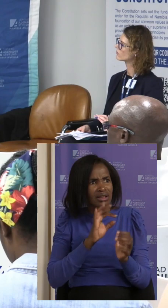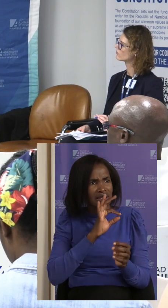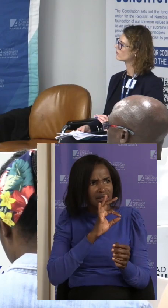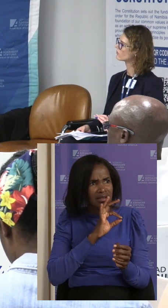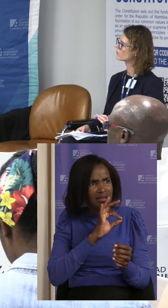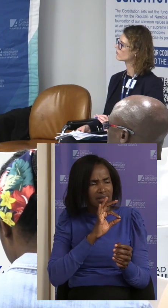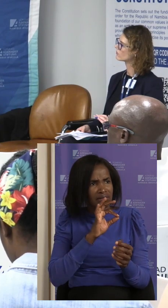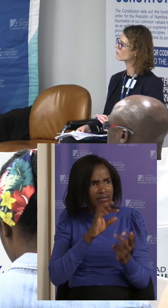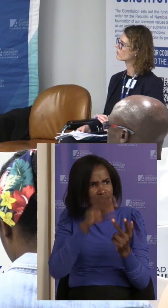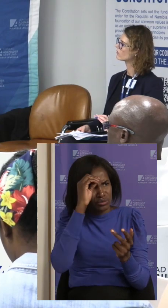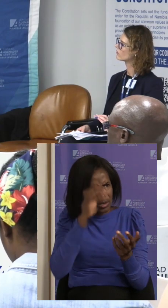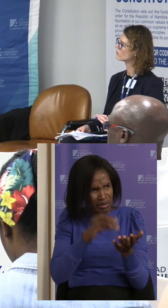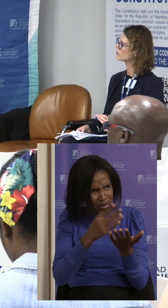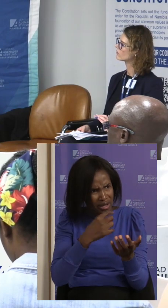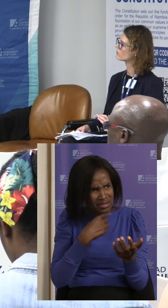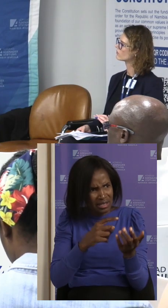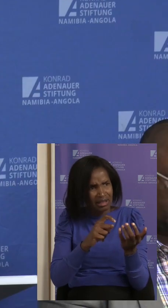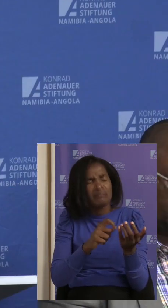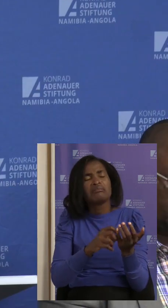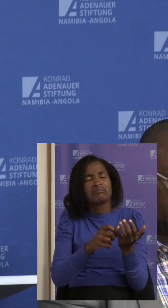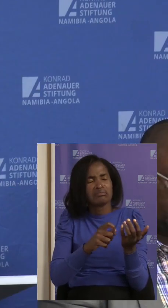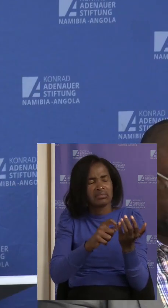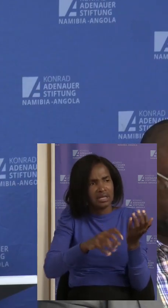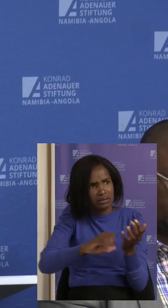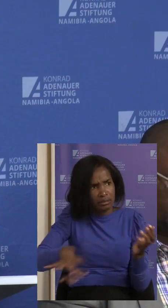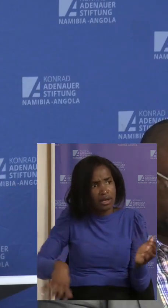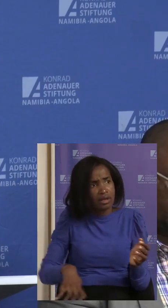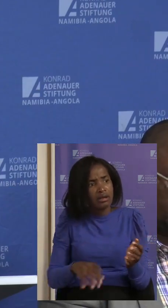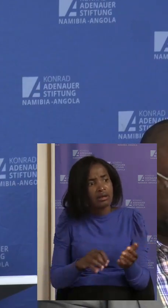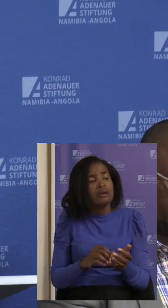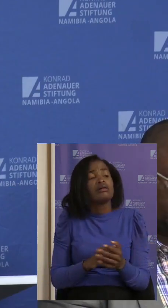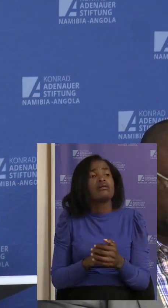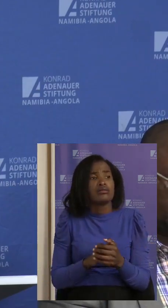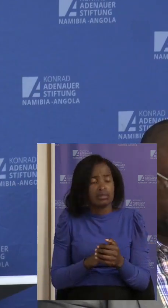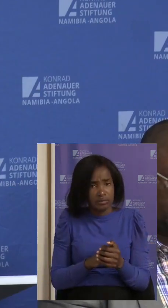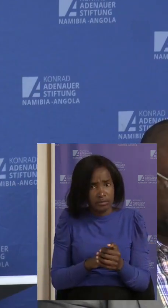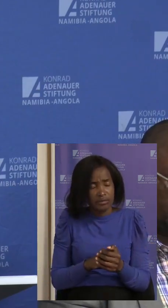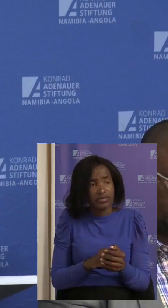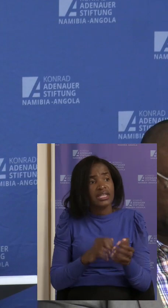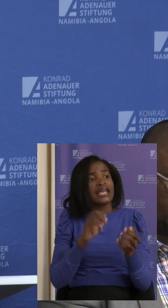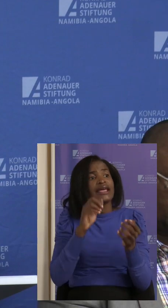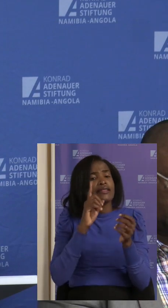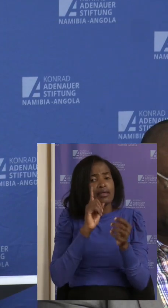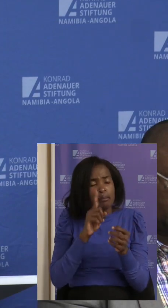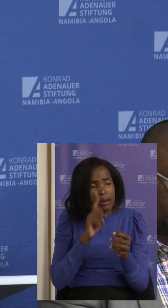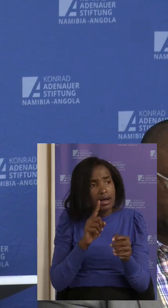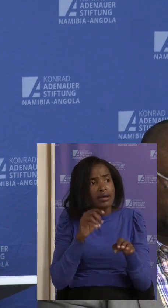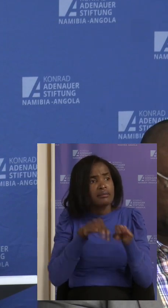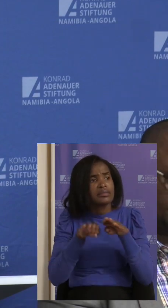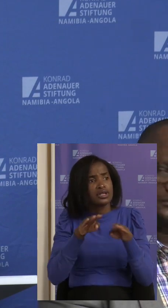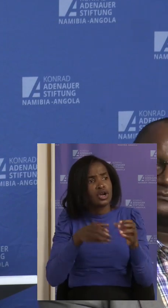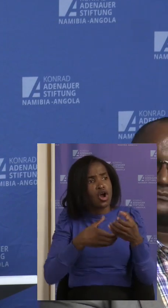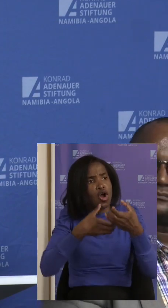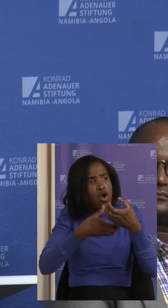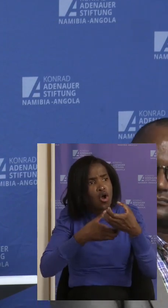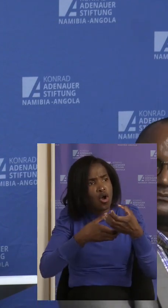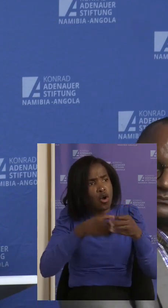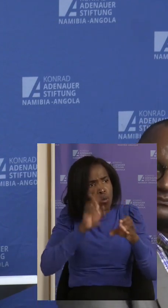affects our learners. But the implementation and the monitoring and the quality assurance